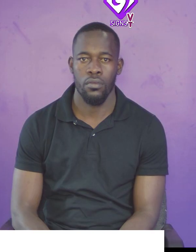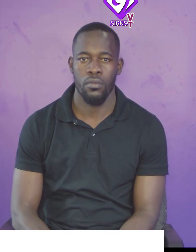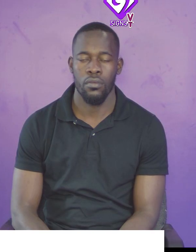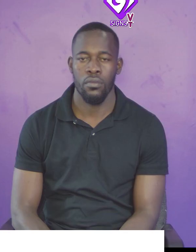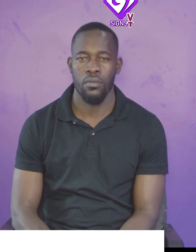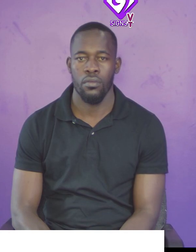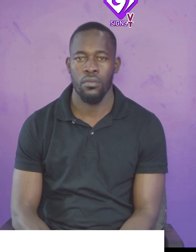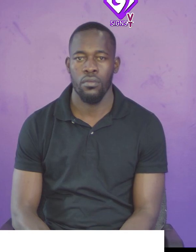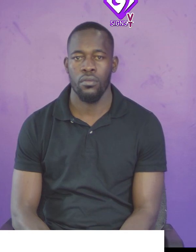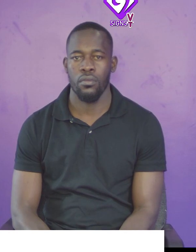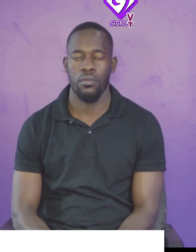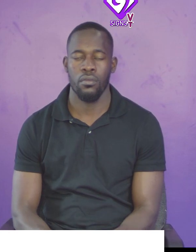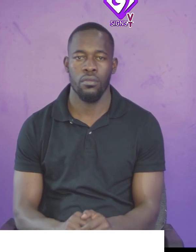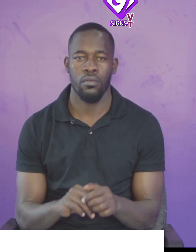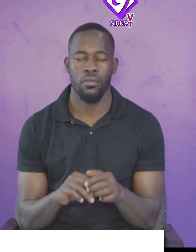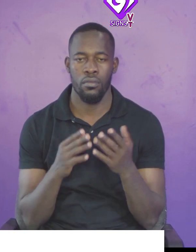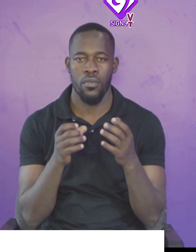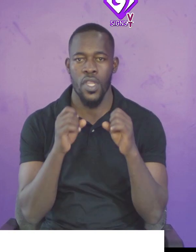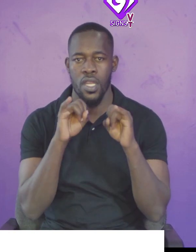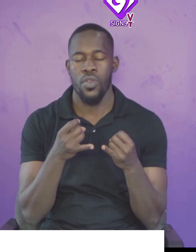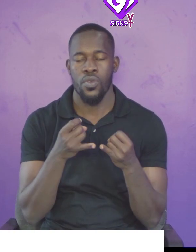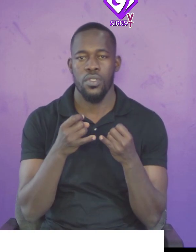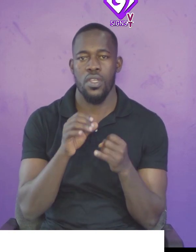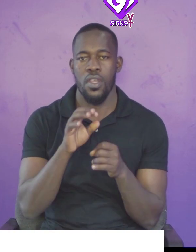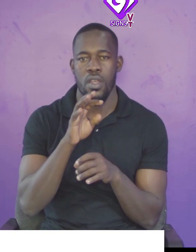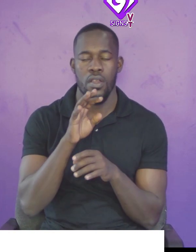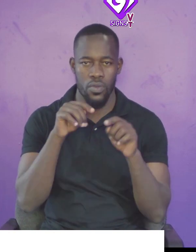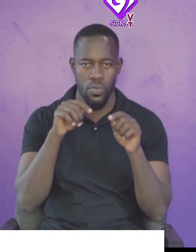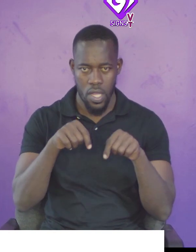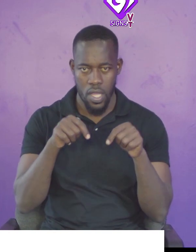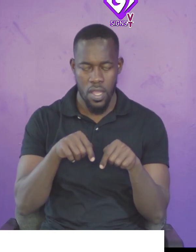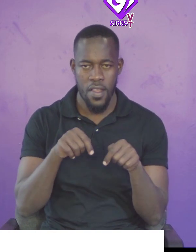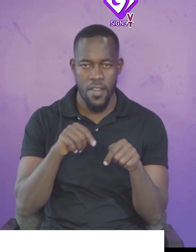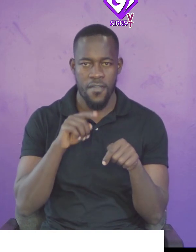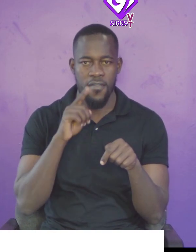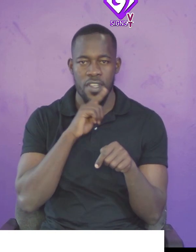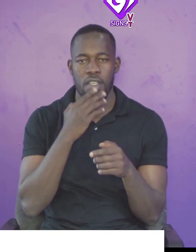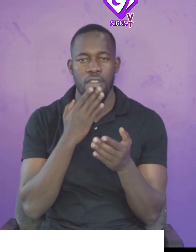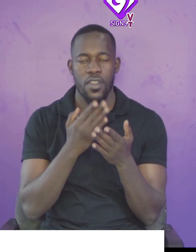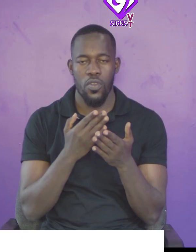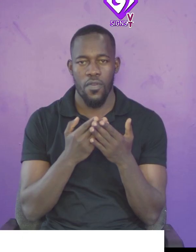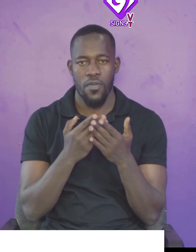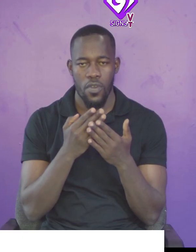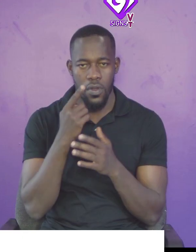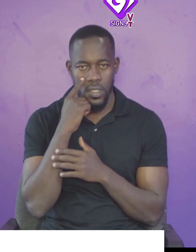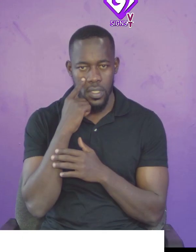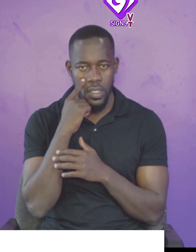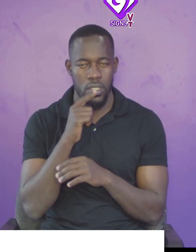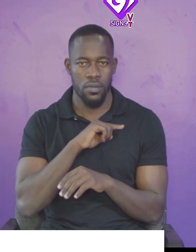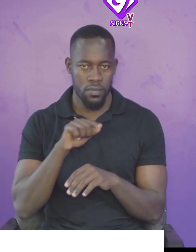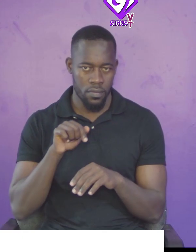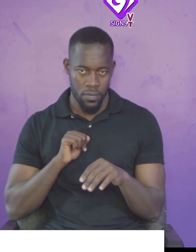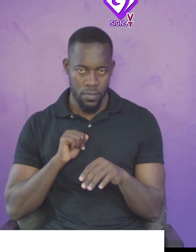Well, that does it for the news roundup for today. Thank you so much for watching. Those are some of